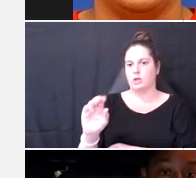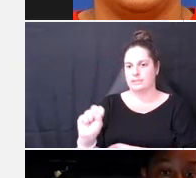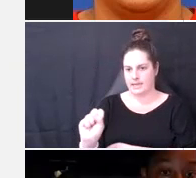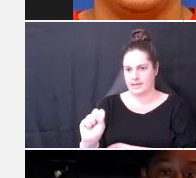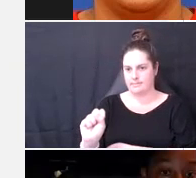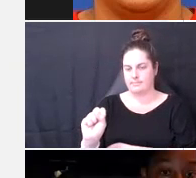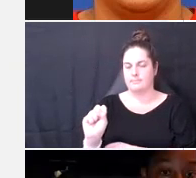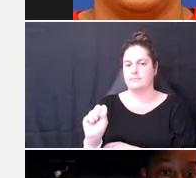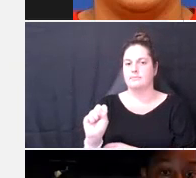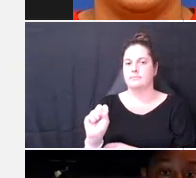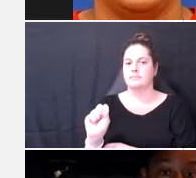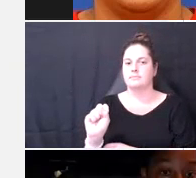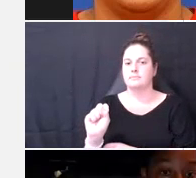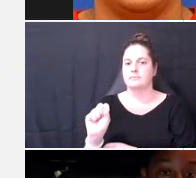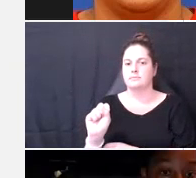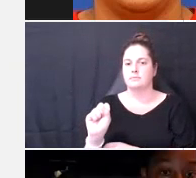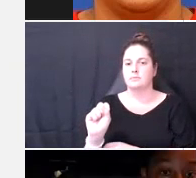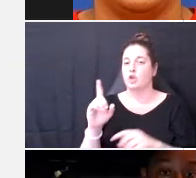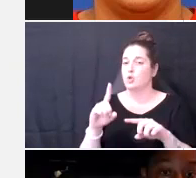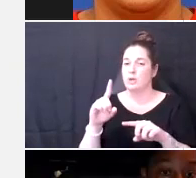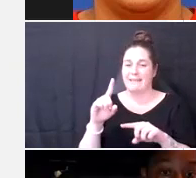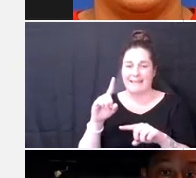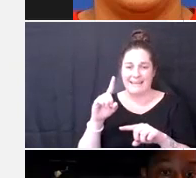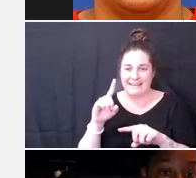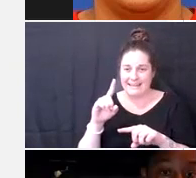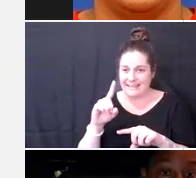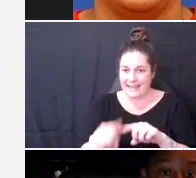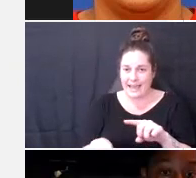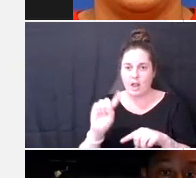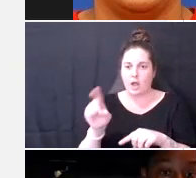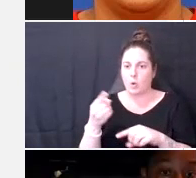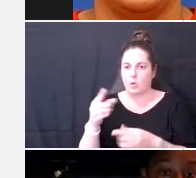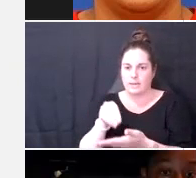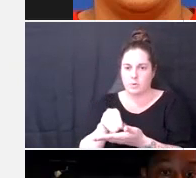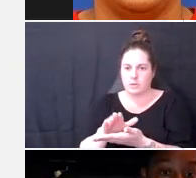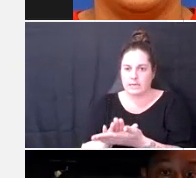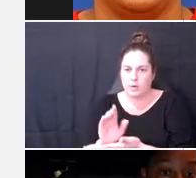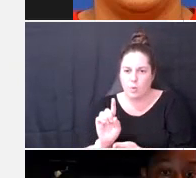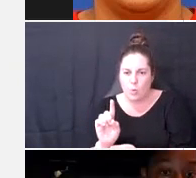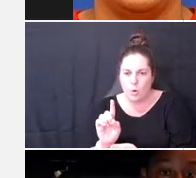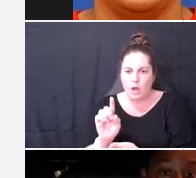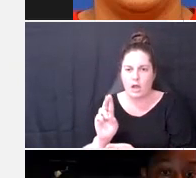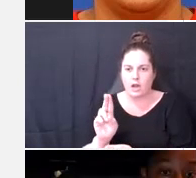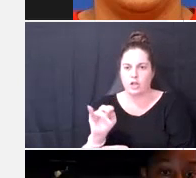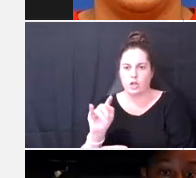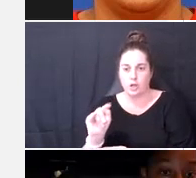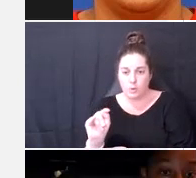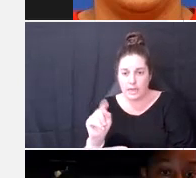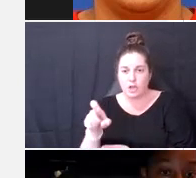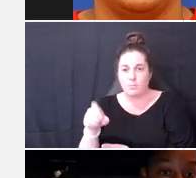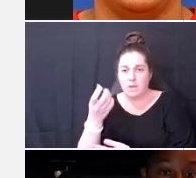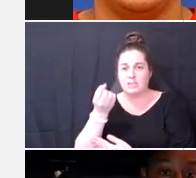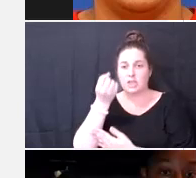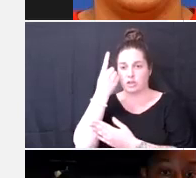So again, you can't just look at the unit. You have to understand